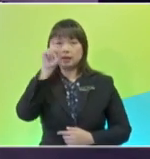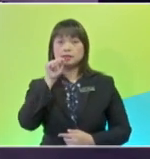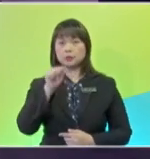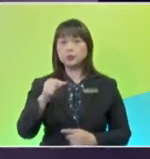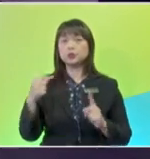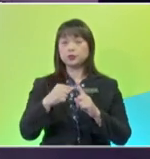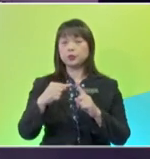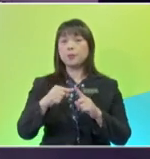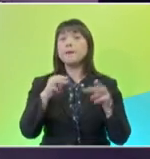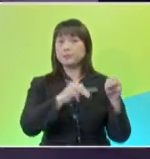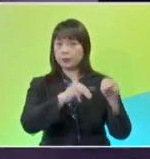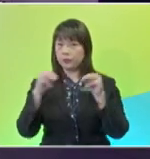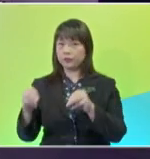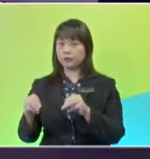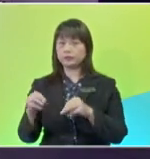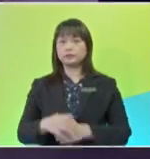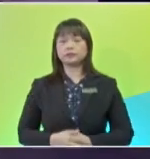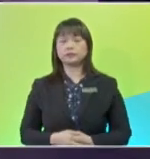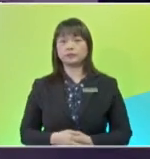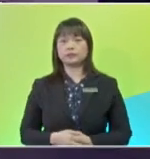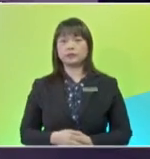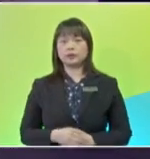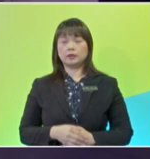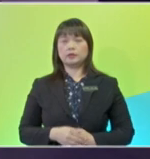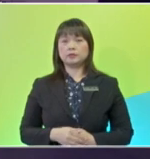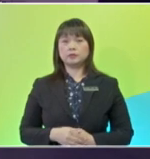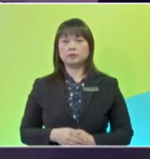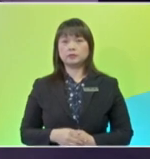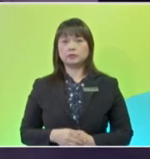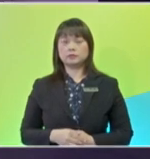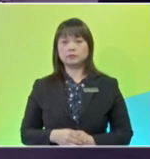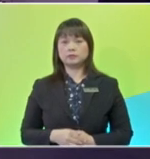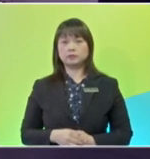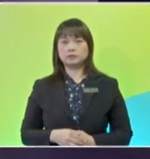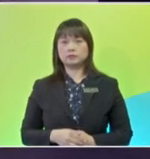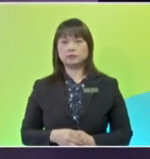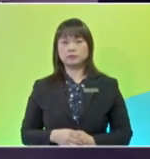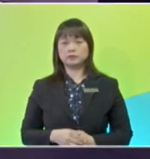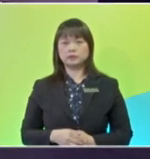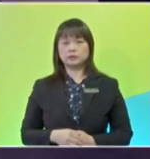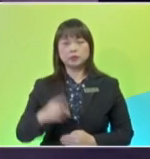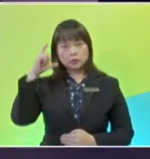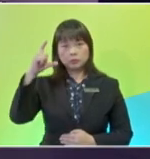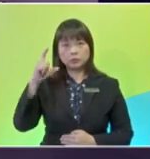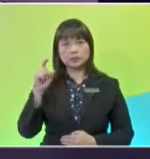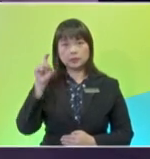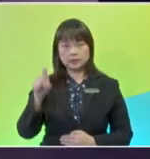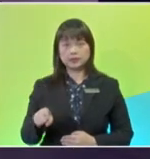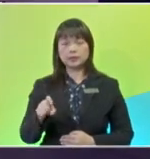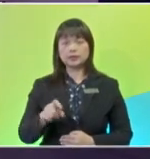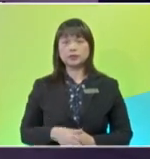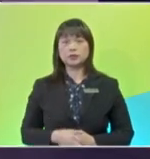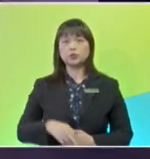moon. Okay. So the moon is going to rotate and revolution. Yes. So you're going according to have to you're going okay.